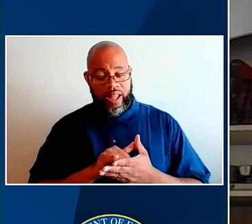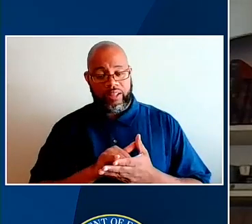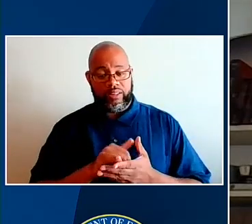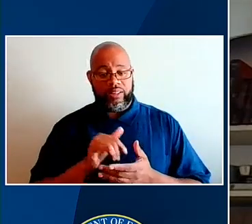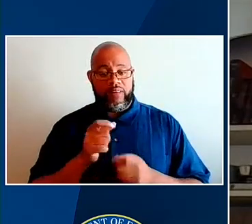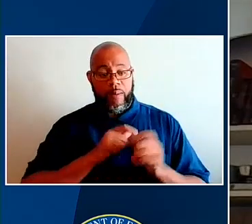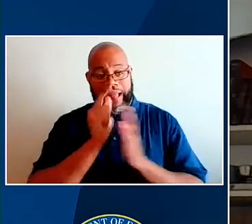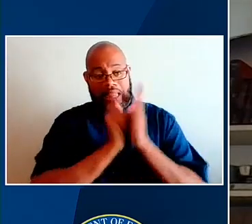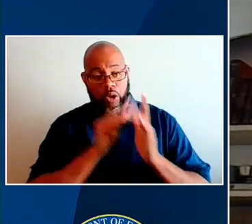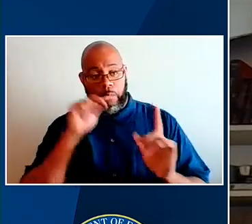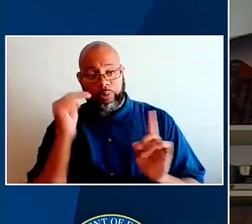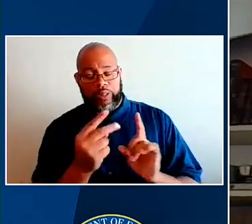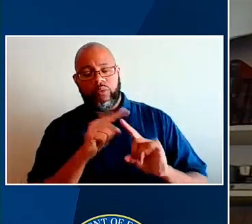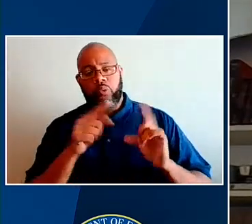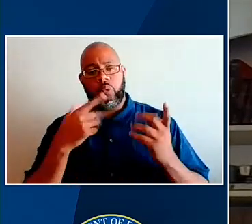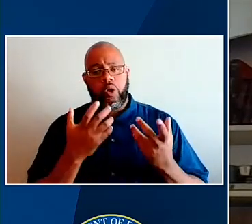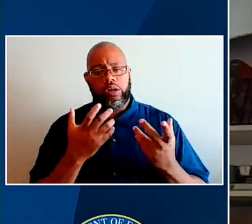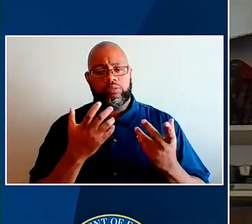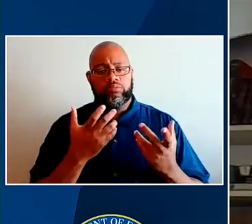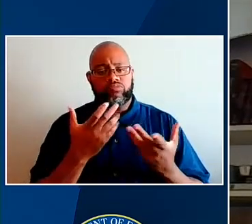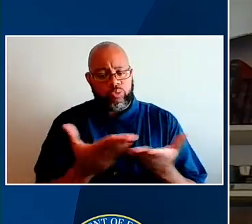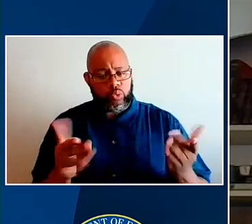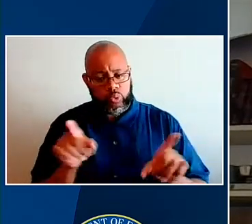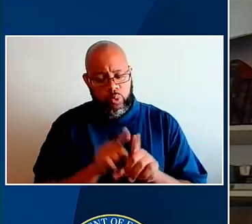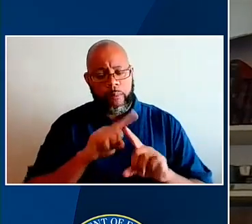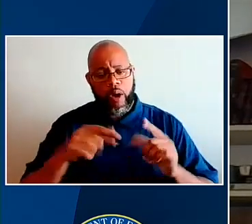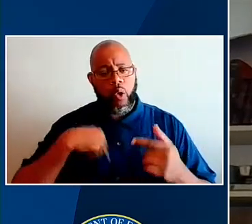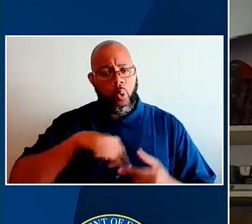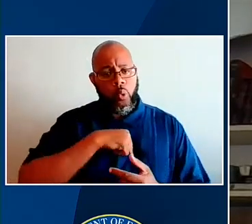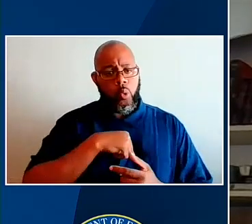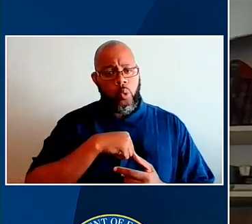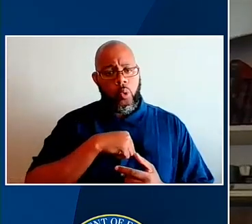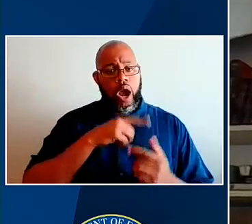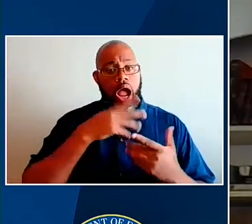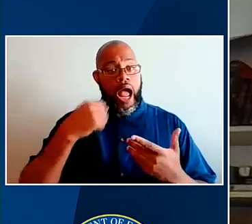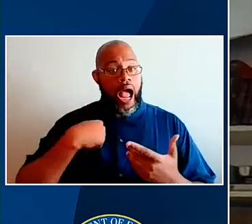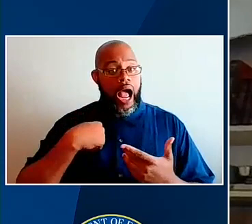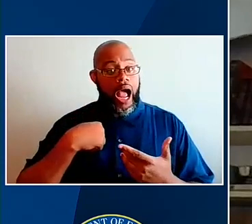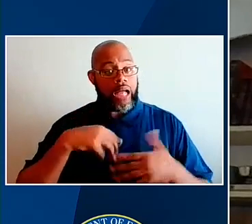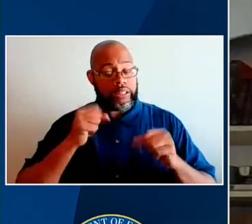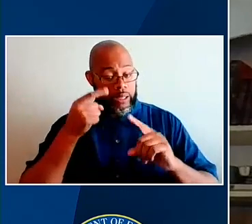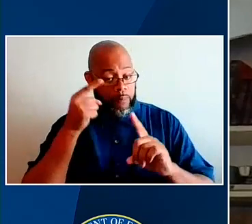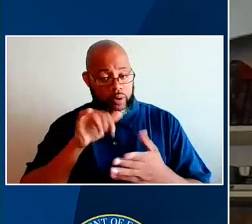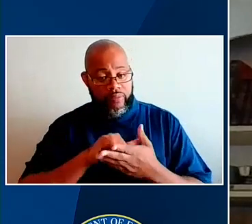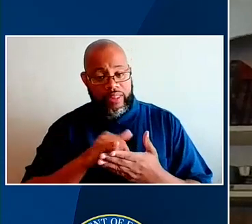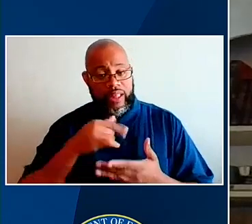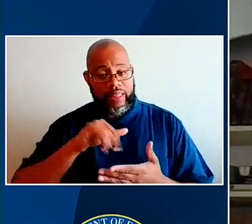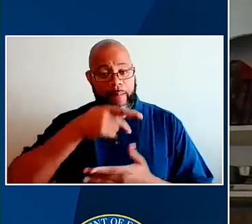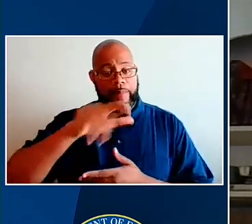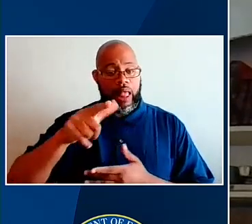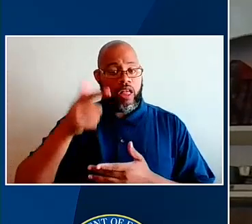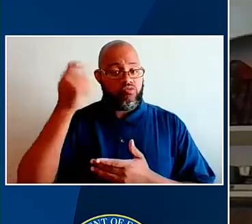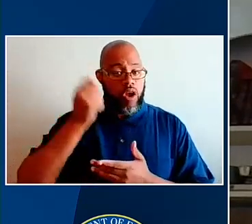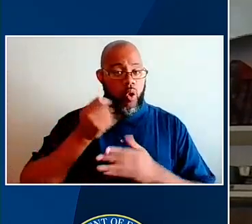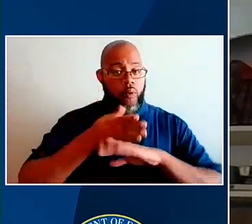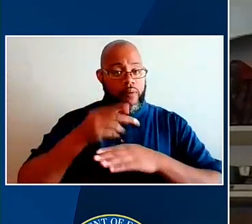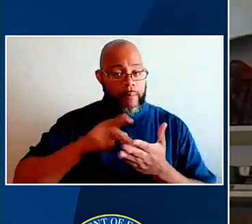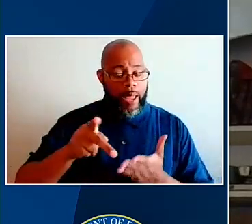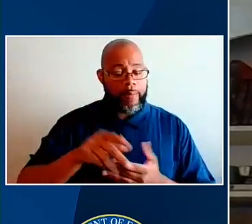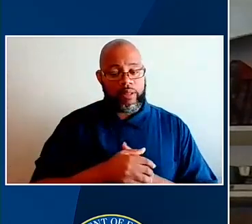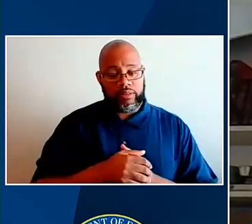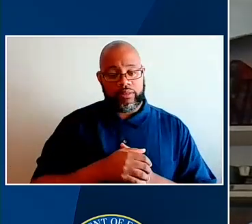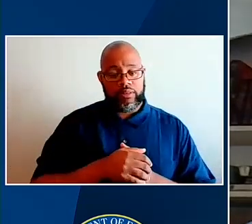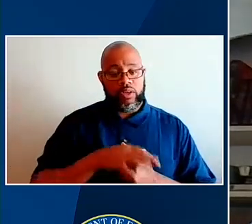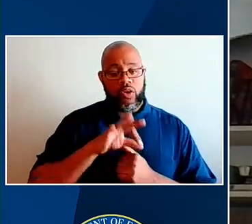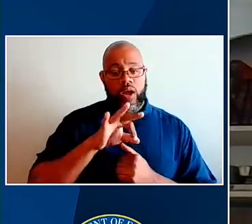standpoint and one of resources as well, but we're certainly, and I do take your point that yes, these are Pell Grant overpayments or FSCOG